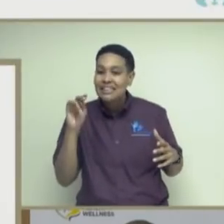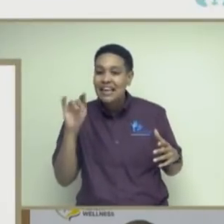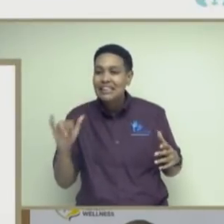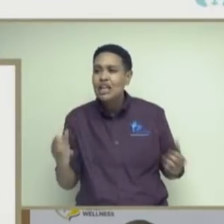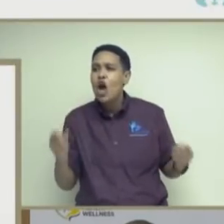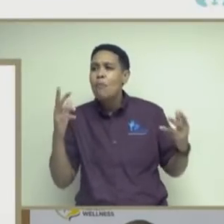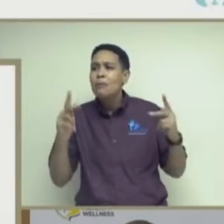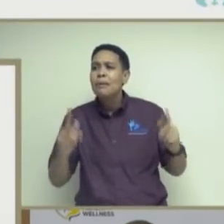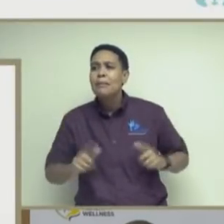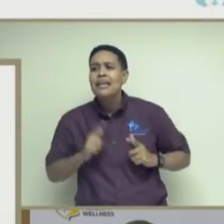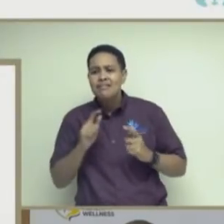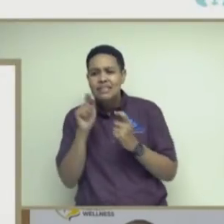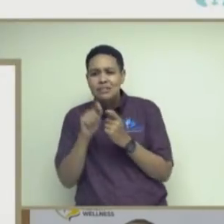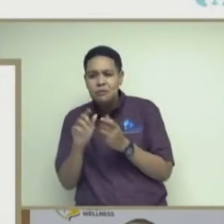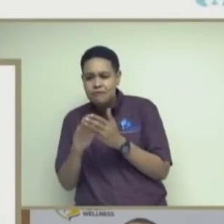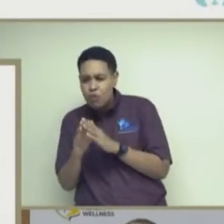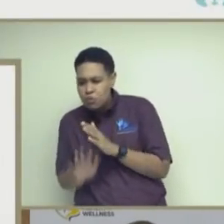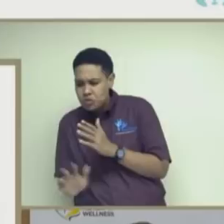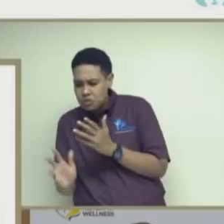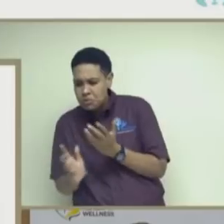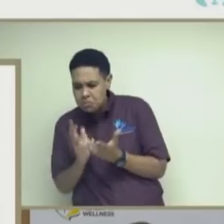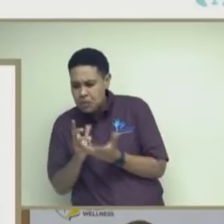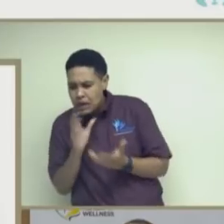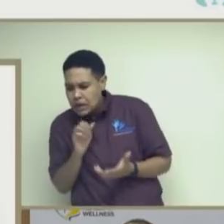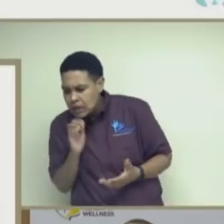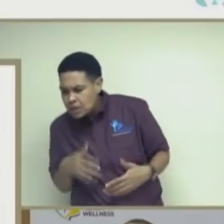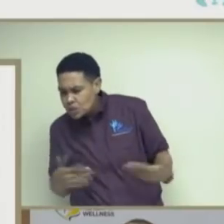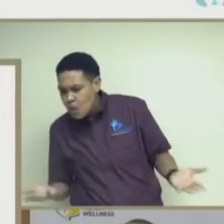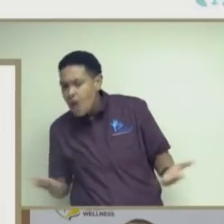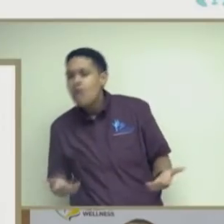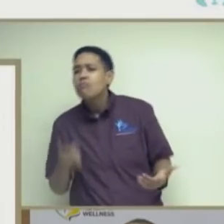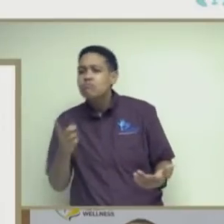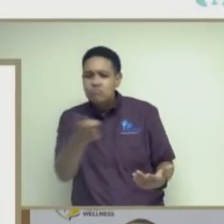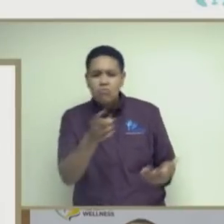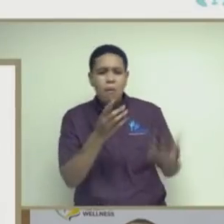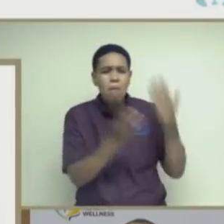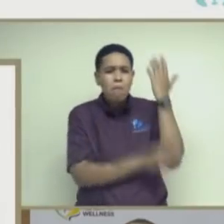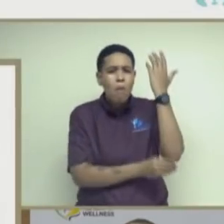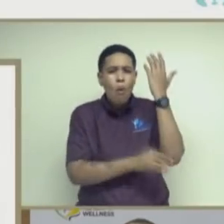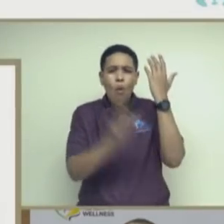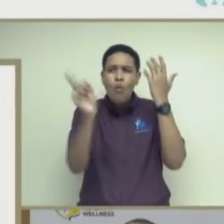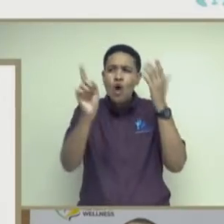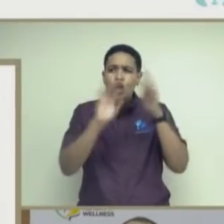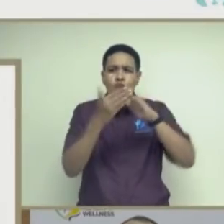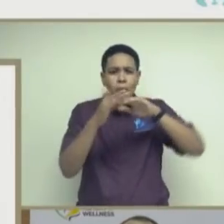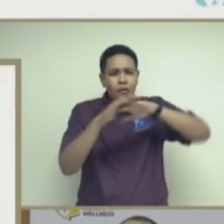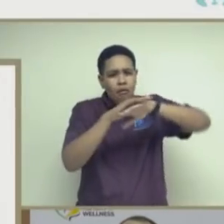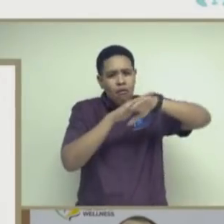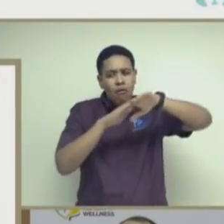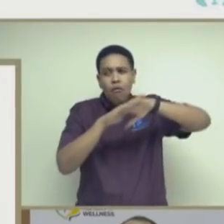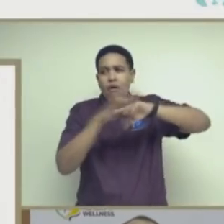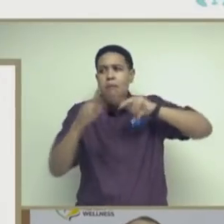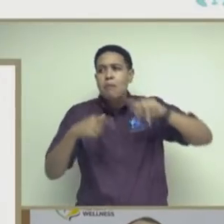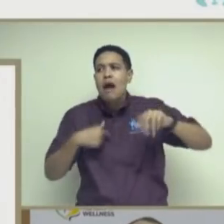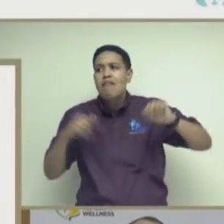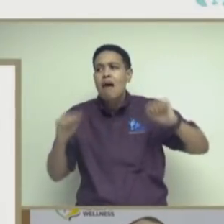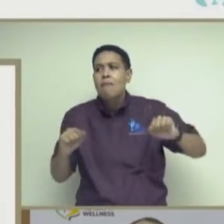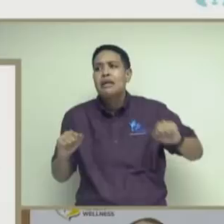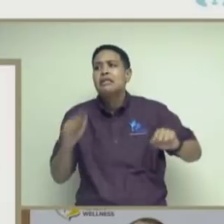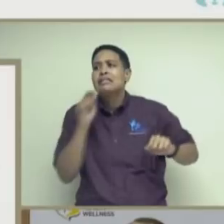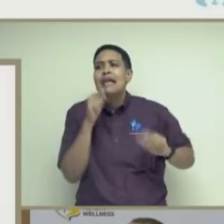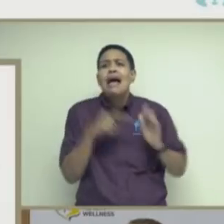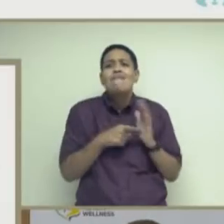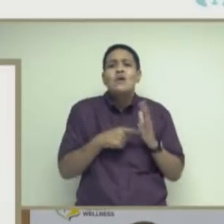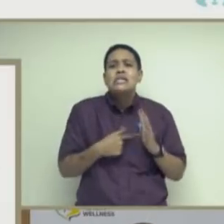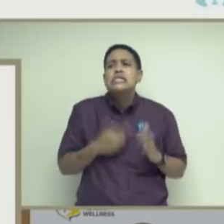persons live in a particular community, poverty, and therefore persons' ability to or inability to